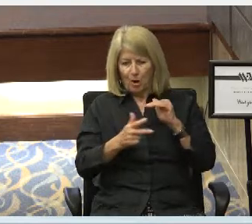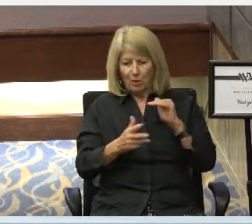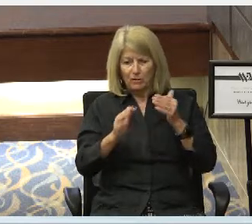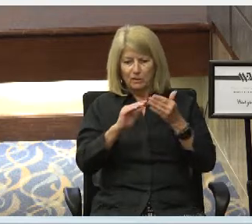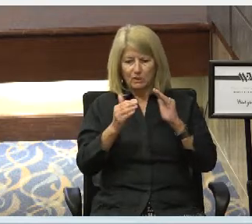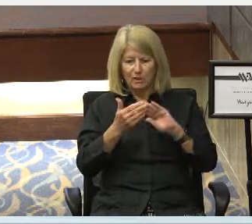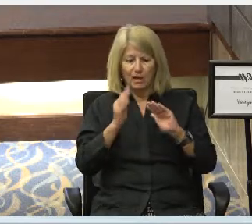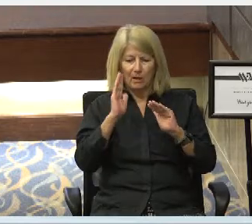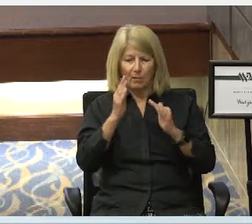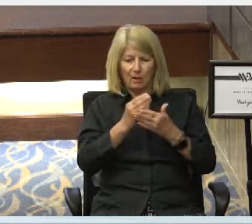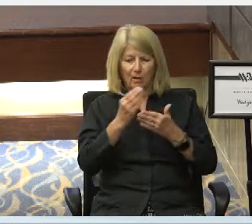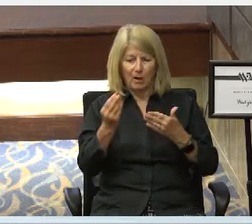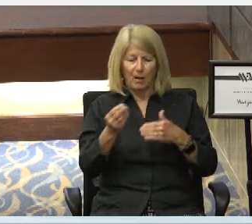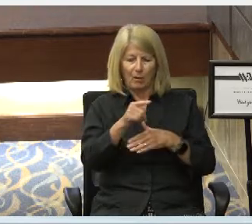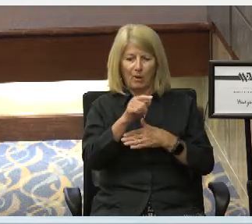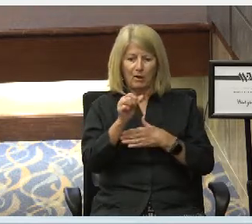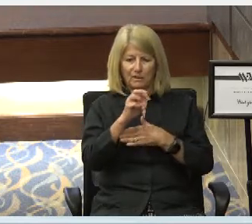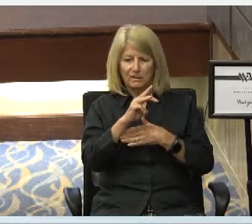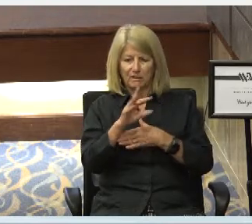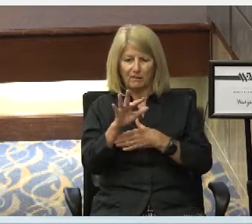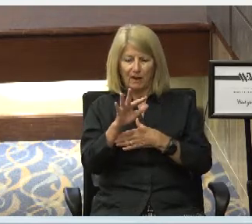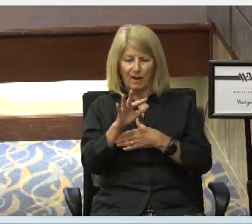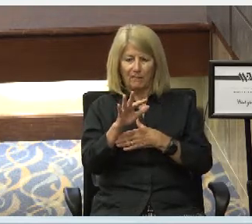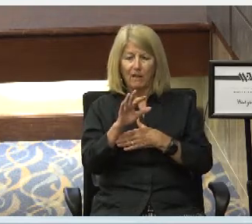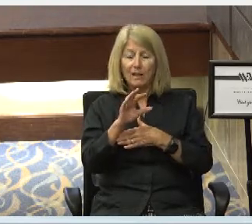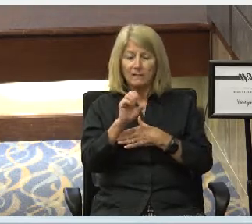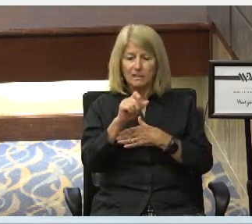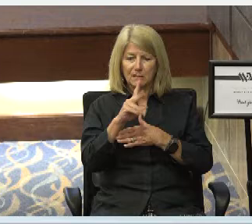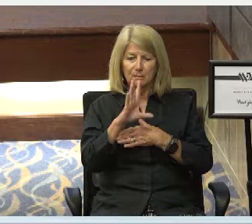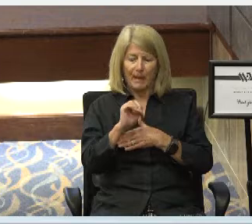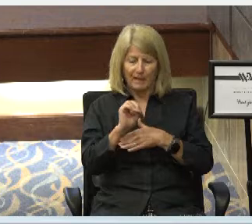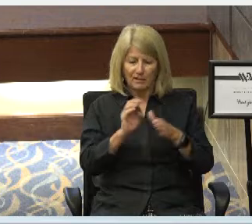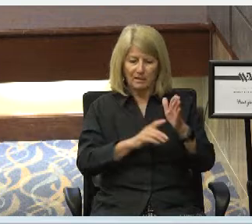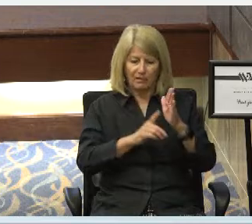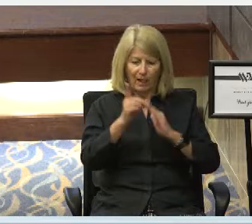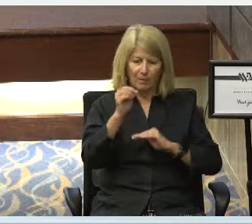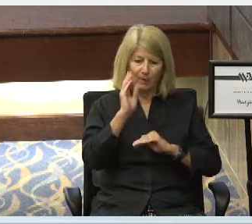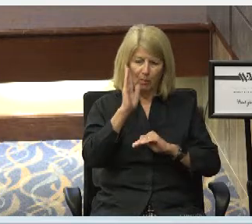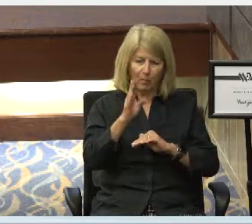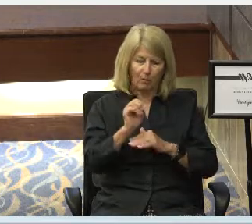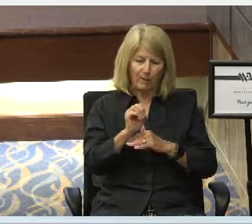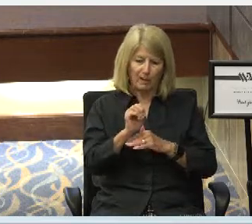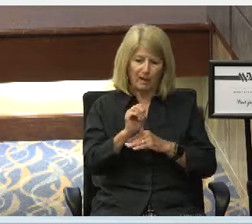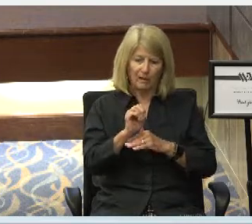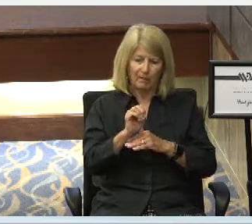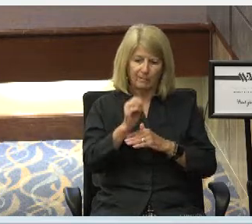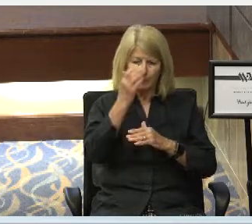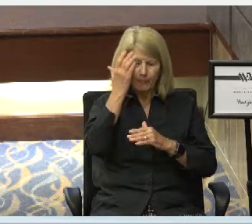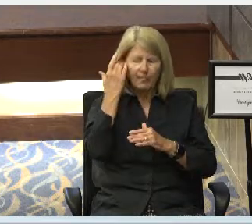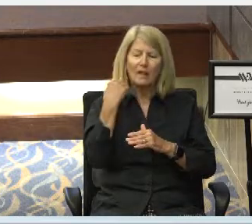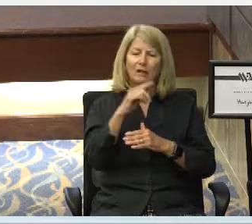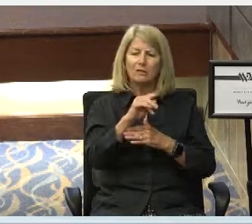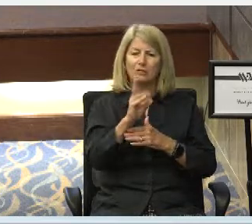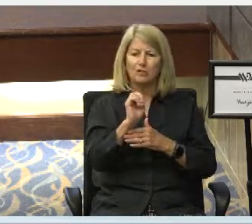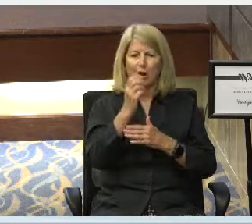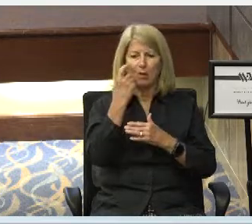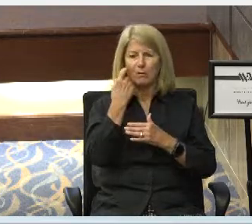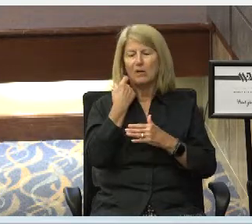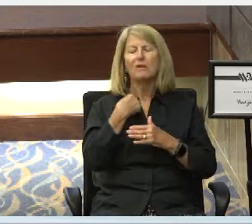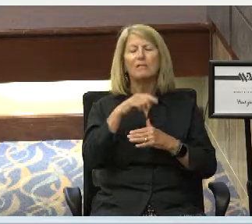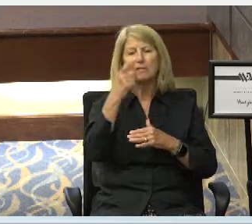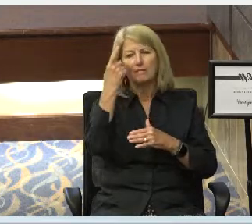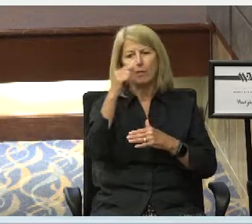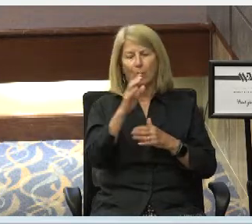purchase 165 spaces. The development will be zoned to a planned unit development,